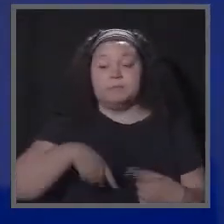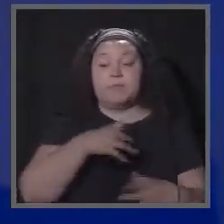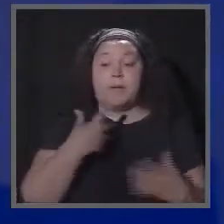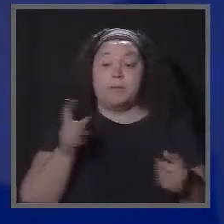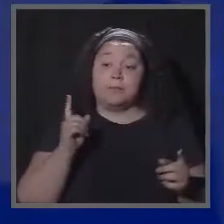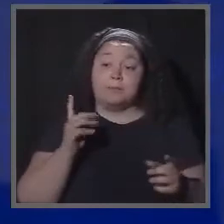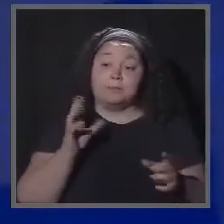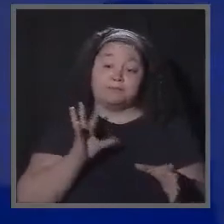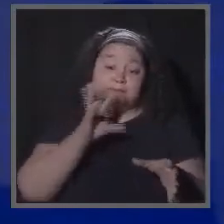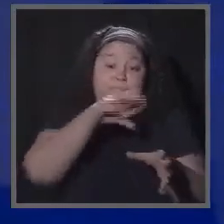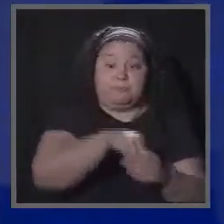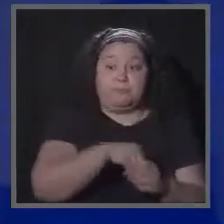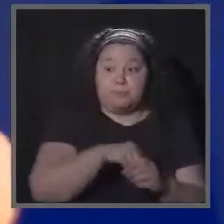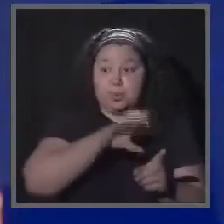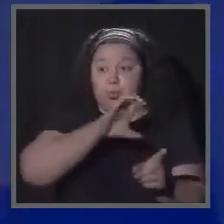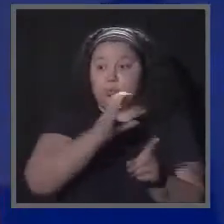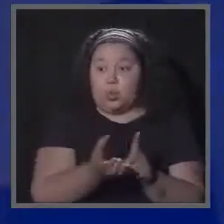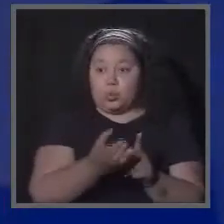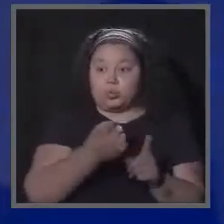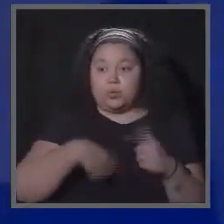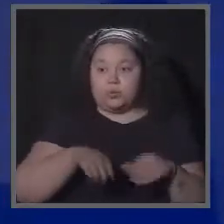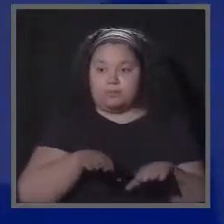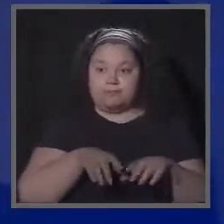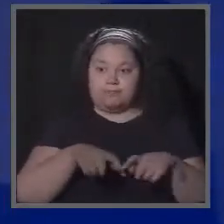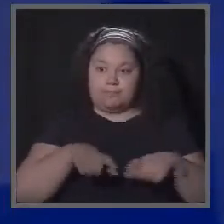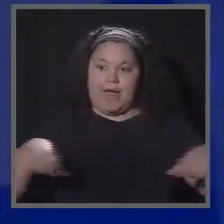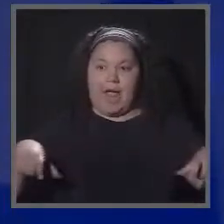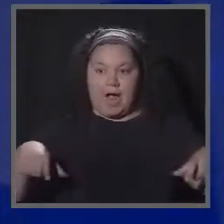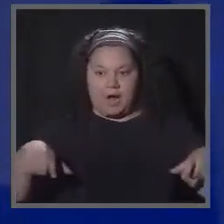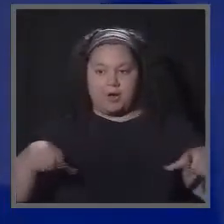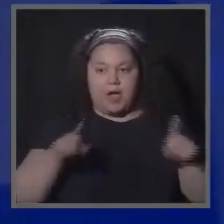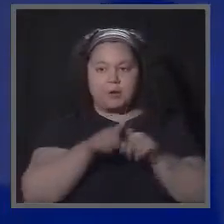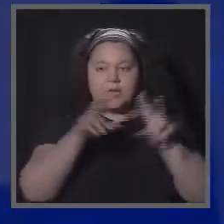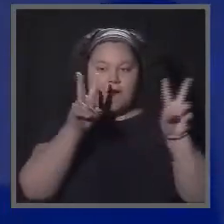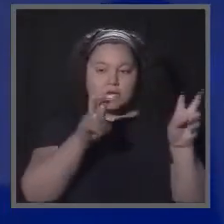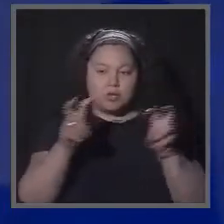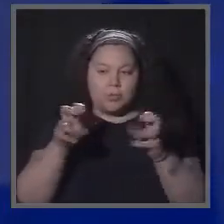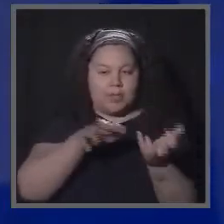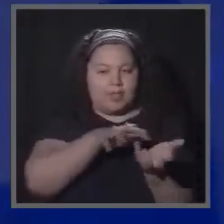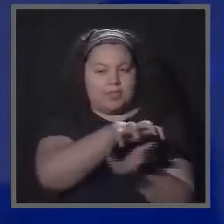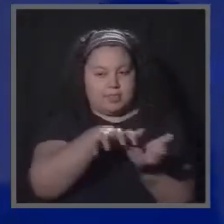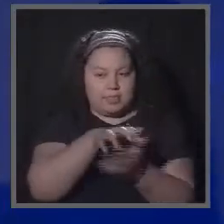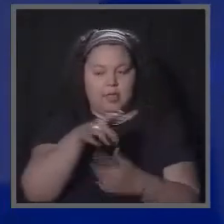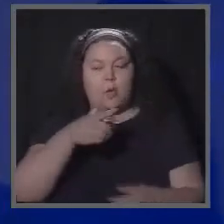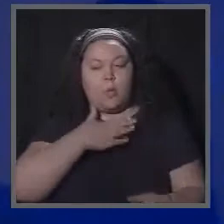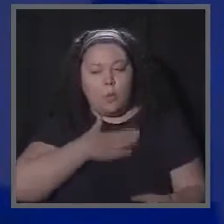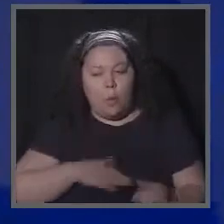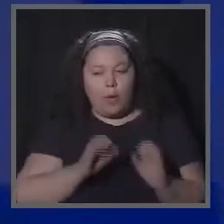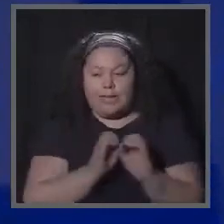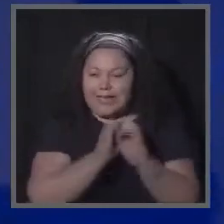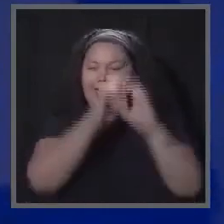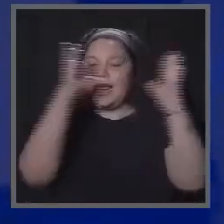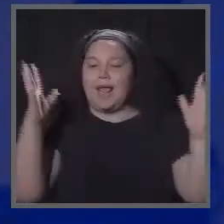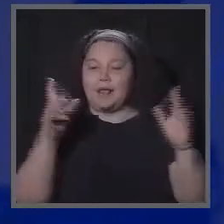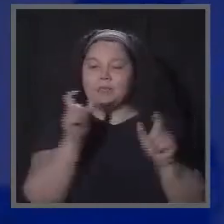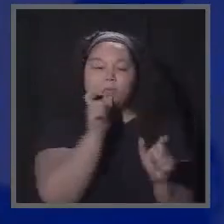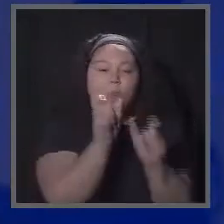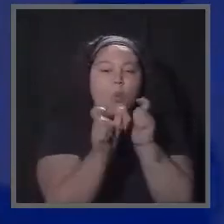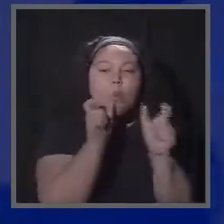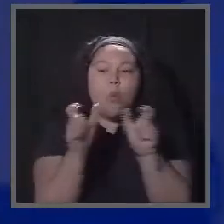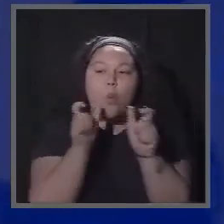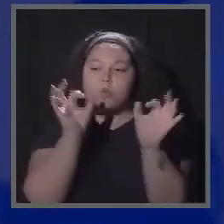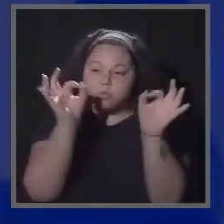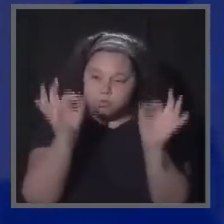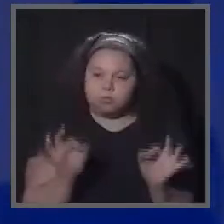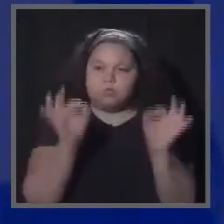cultural participation and, of course, the topic of this panel. There is a lot of confusion, and it's important to clarify our